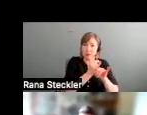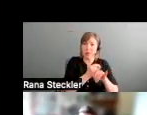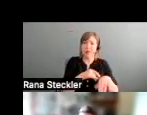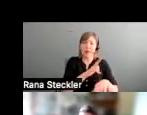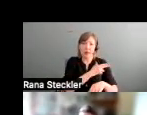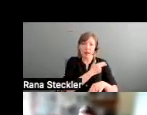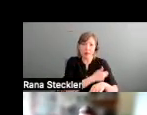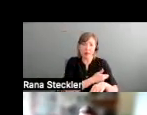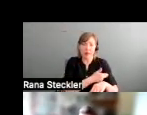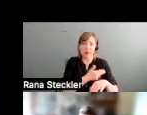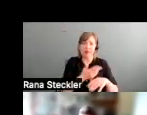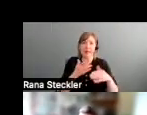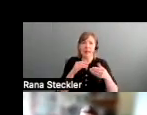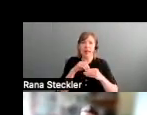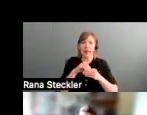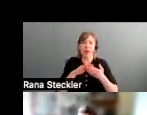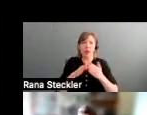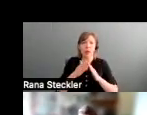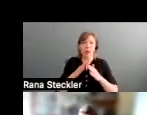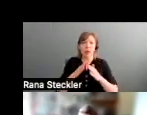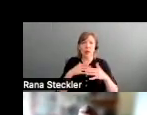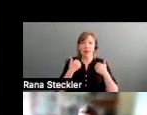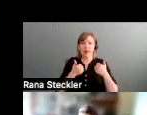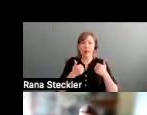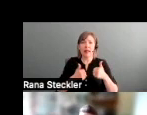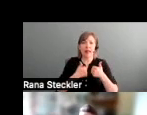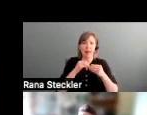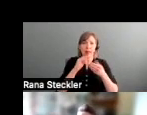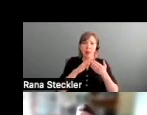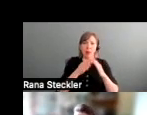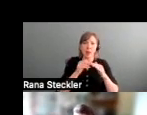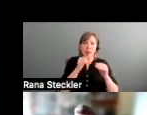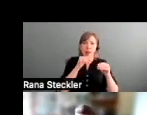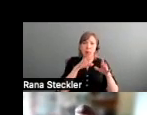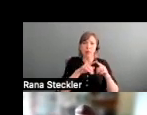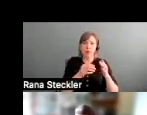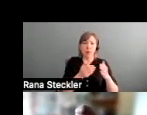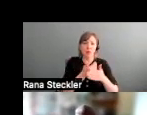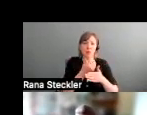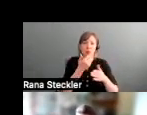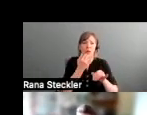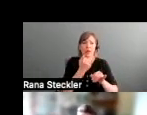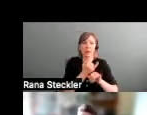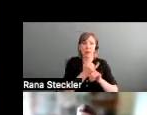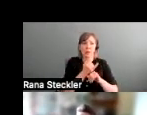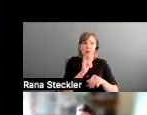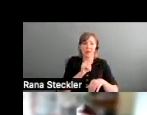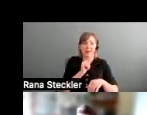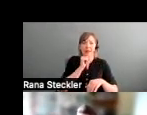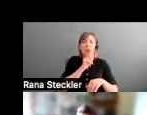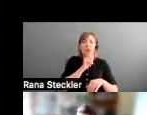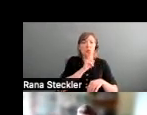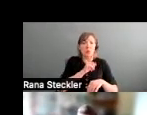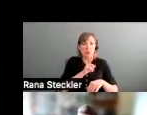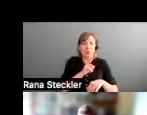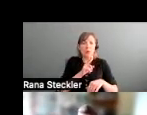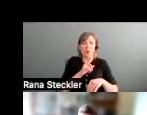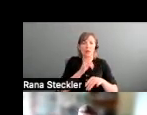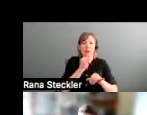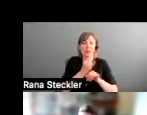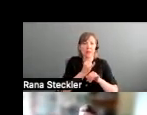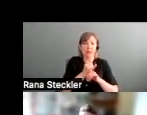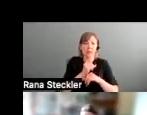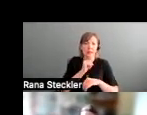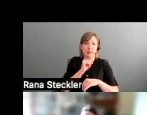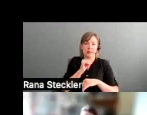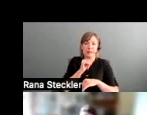hospitals into community living, right? Like living in the community, not moving to a different institutions. That is not true